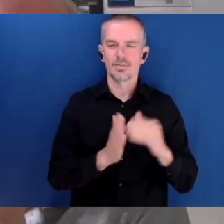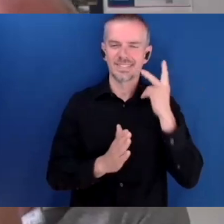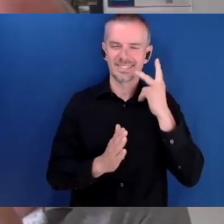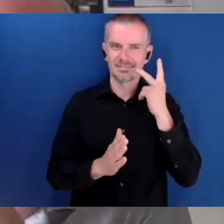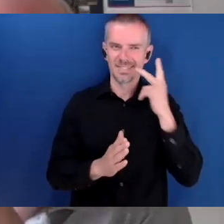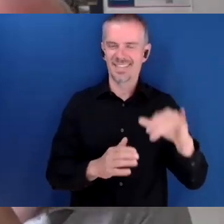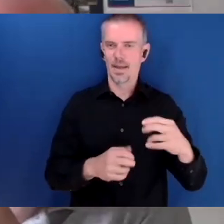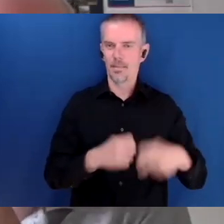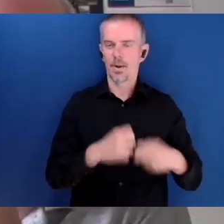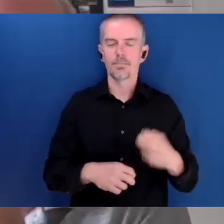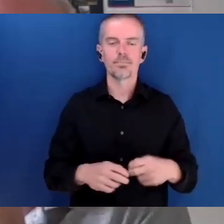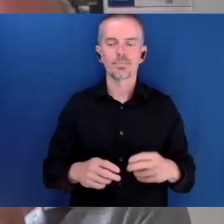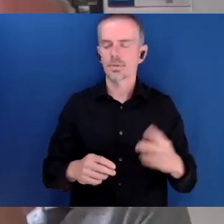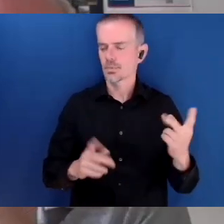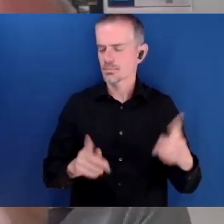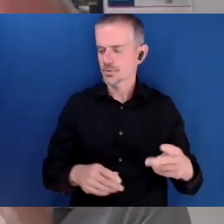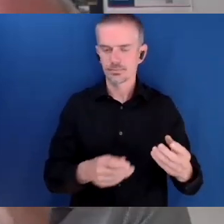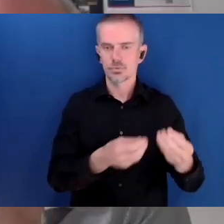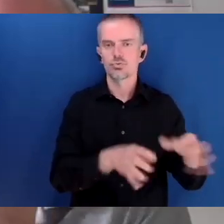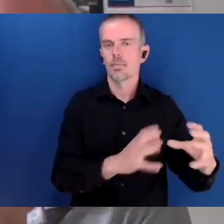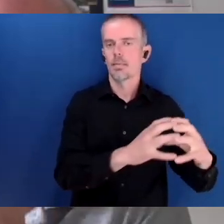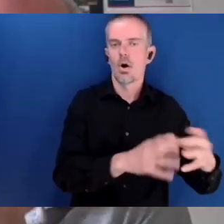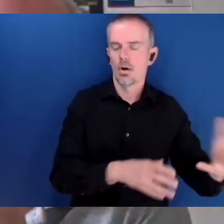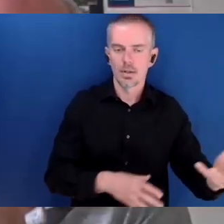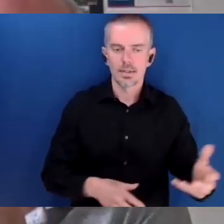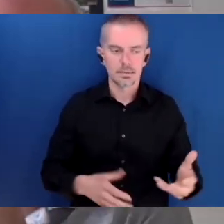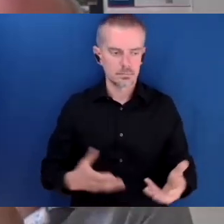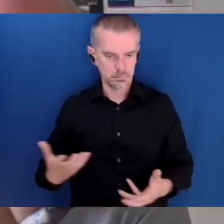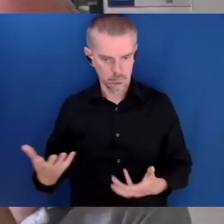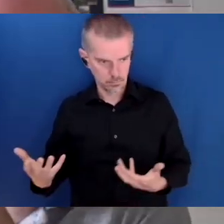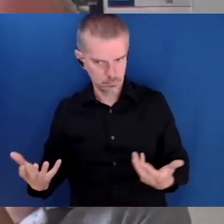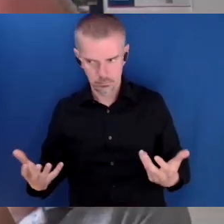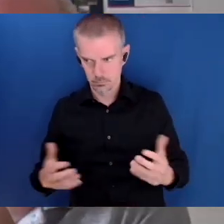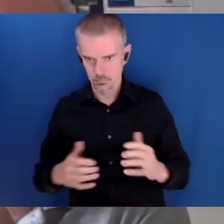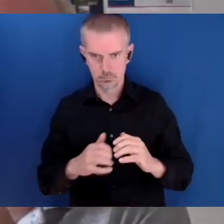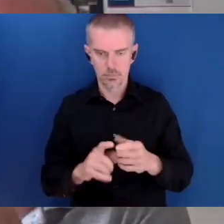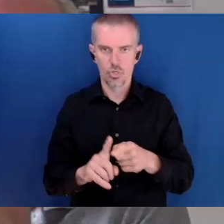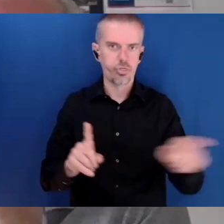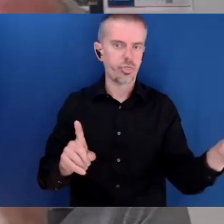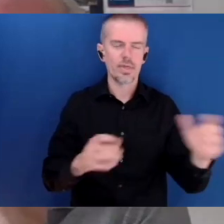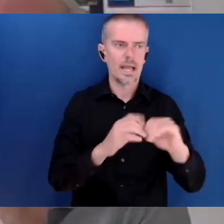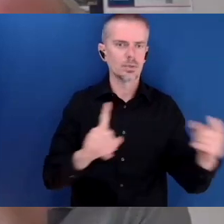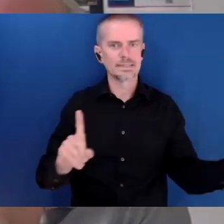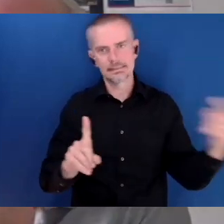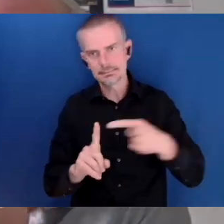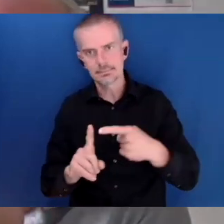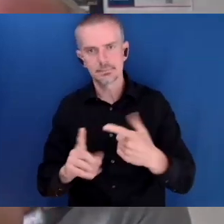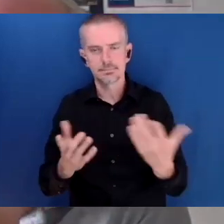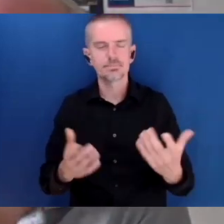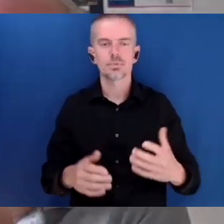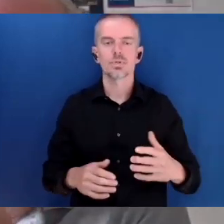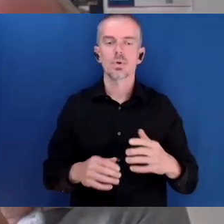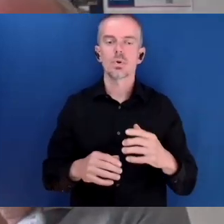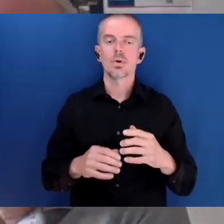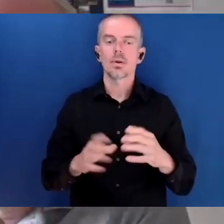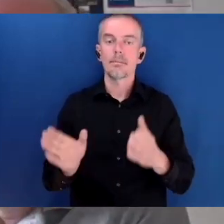someone has dropped the ball somewhere and then there's no recourse for getting back on track. So I think those initial planning meetings are